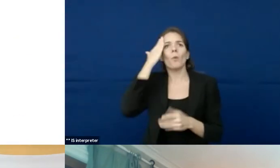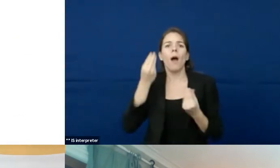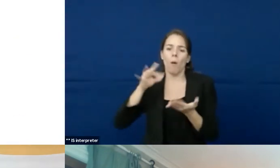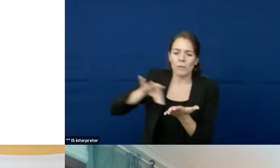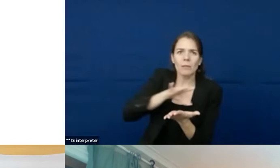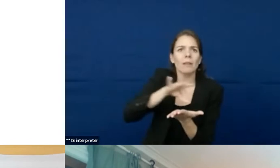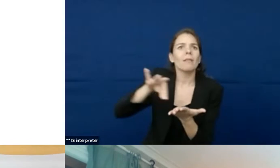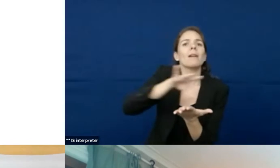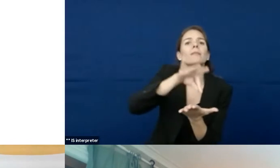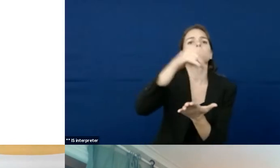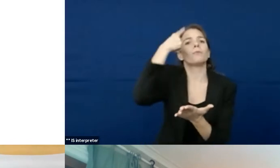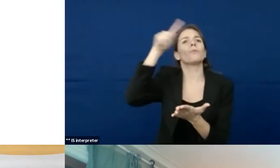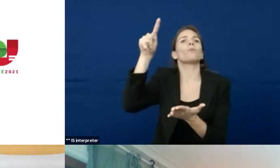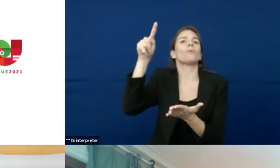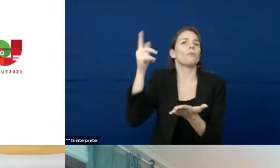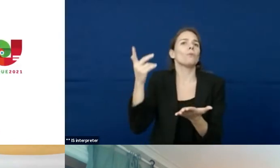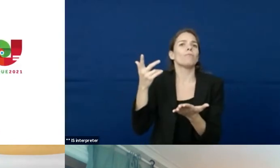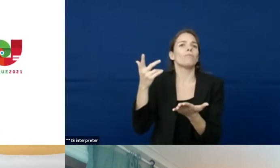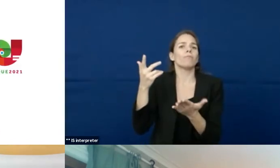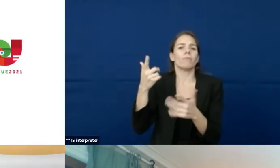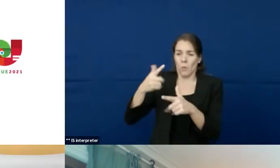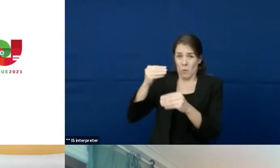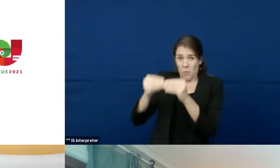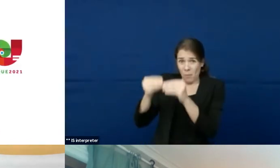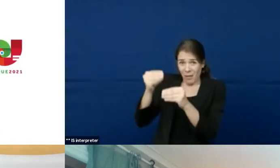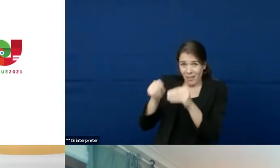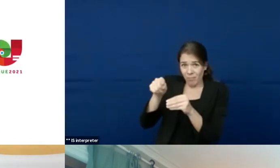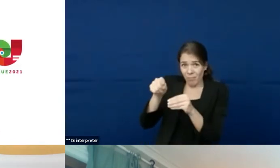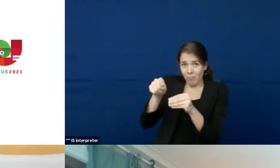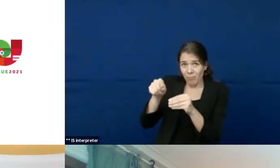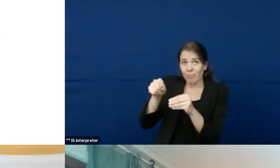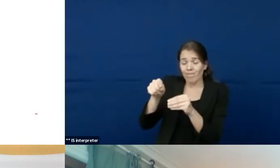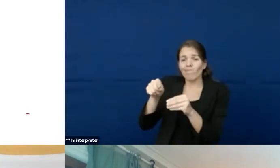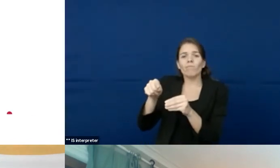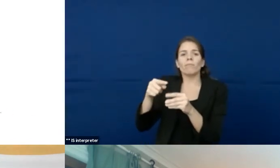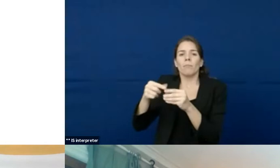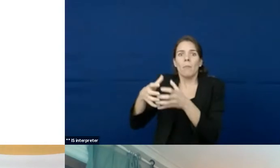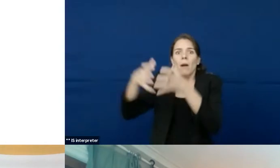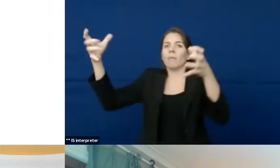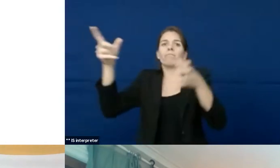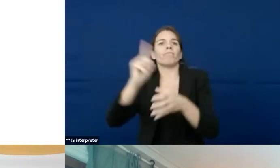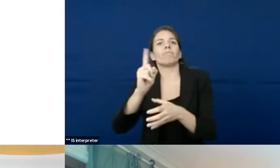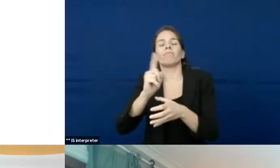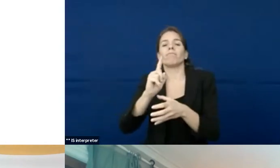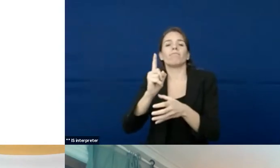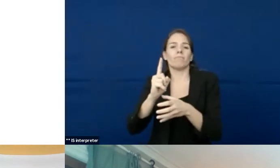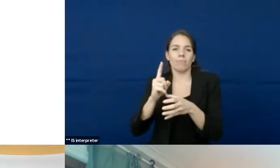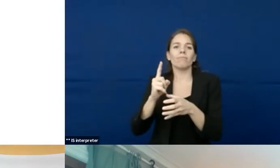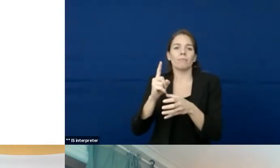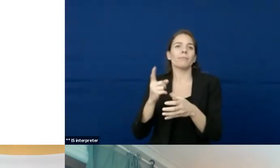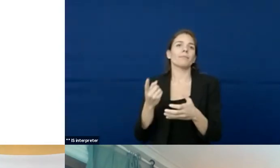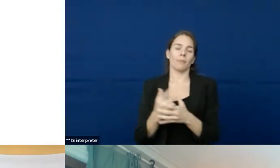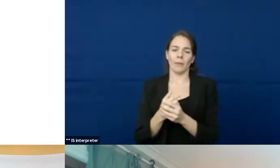normalize and condone violence against women and girls. Now I would like to move to the next